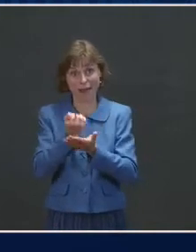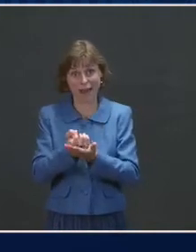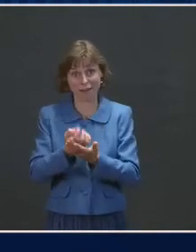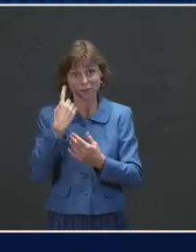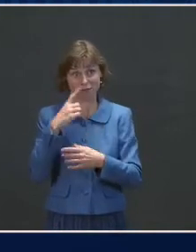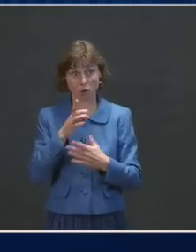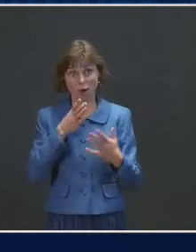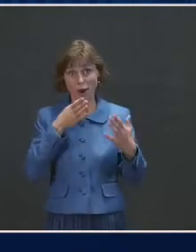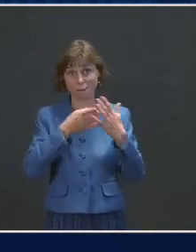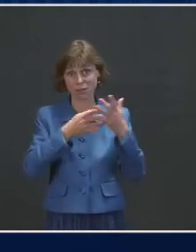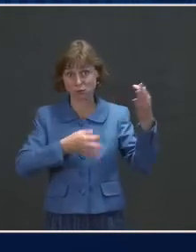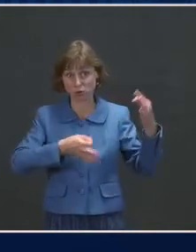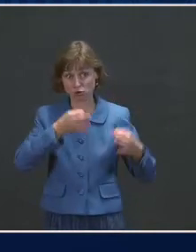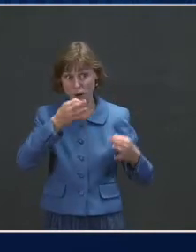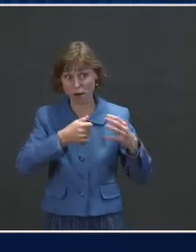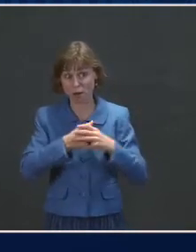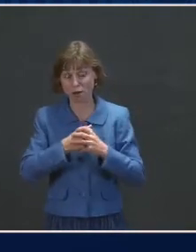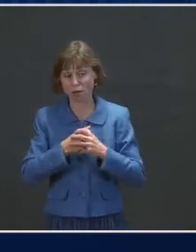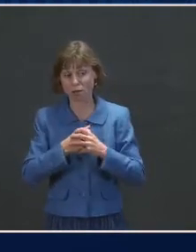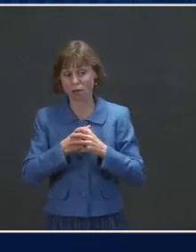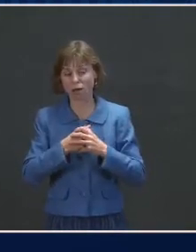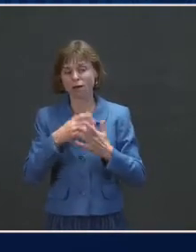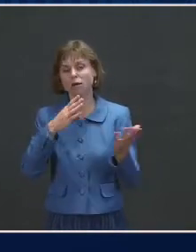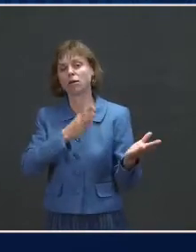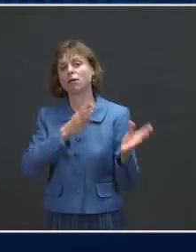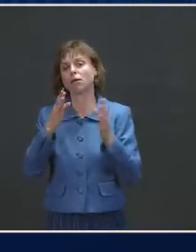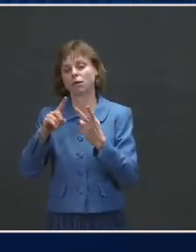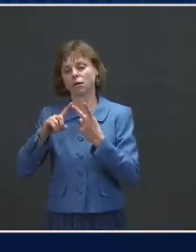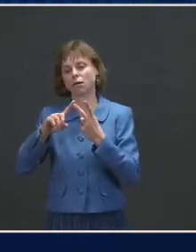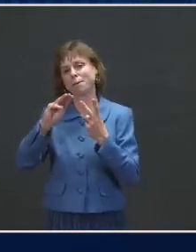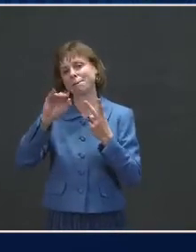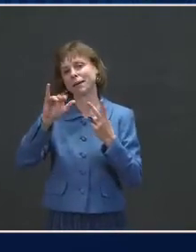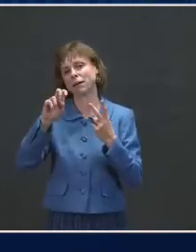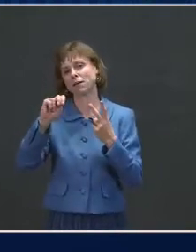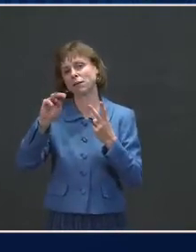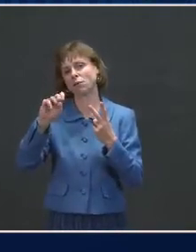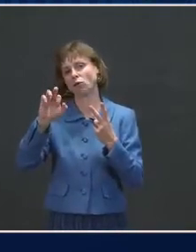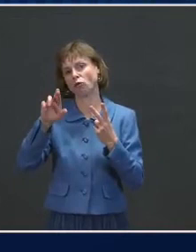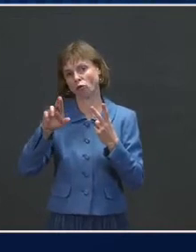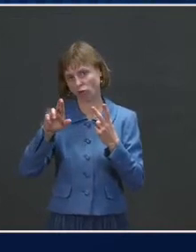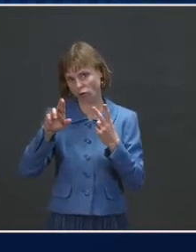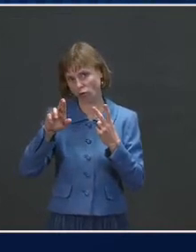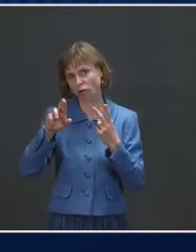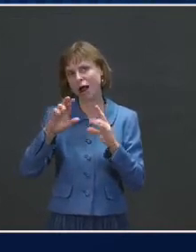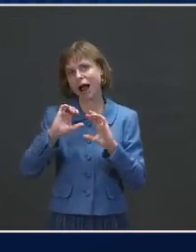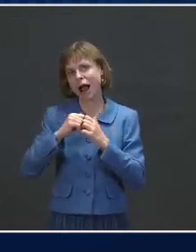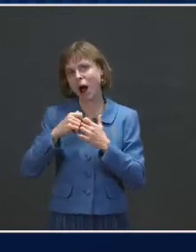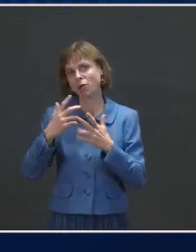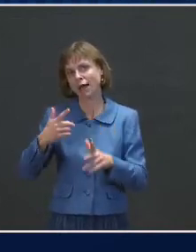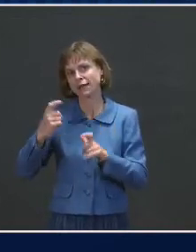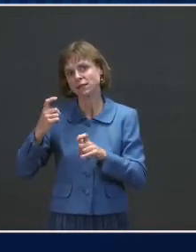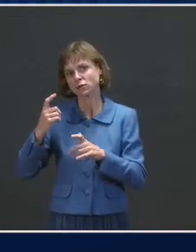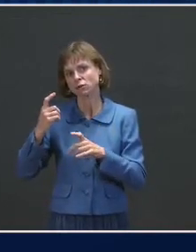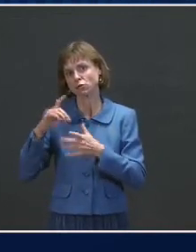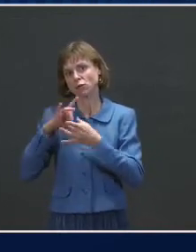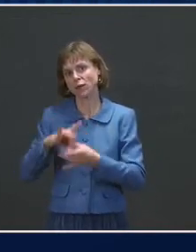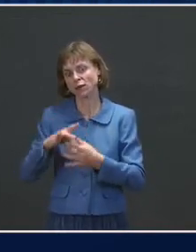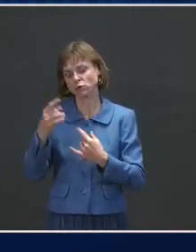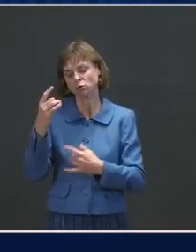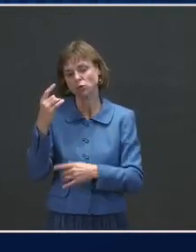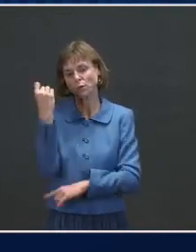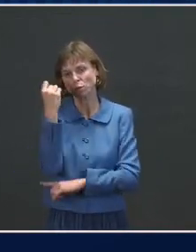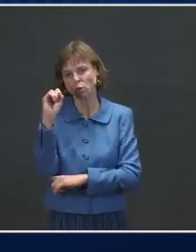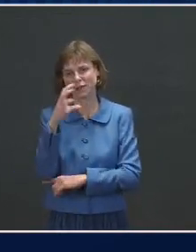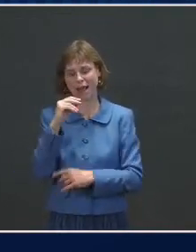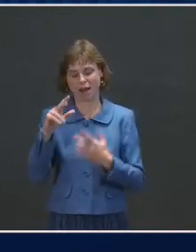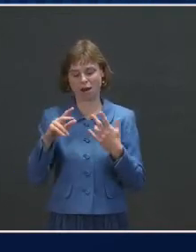to perhaps accelerate some of the action we're seeing over the weekend with protests? And secondly, how concerned is the U.S. about China,